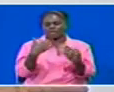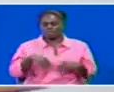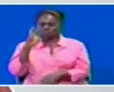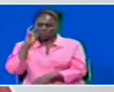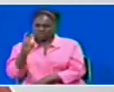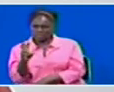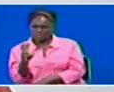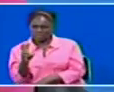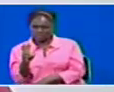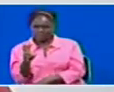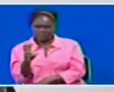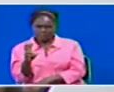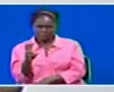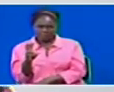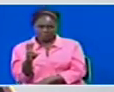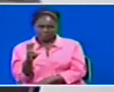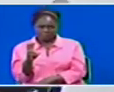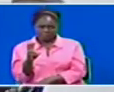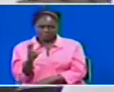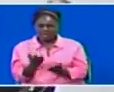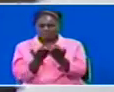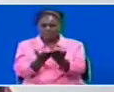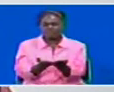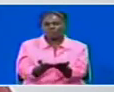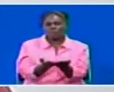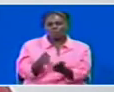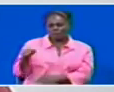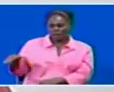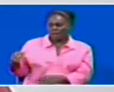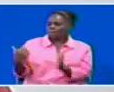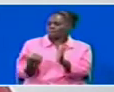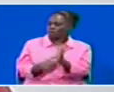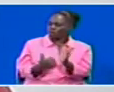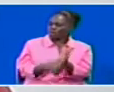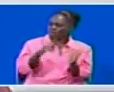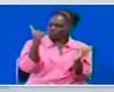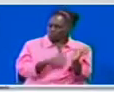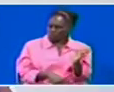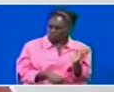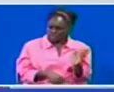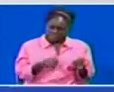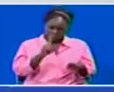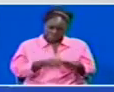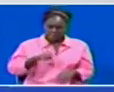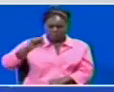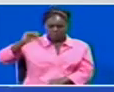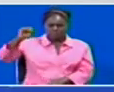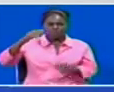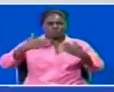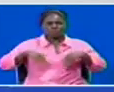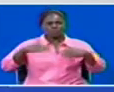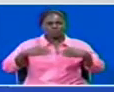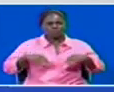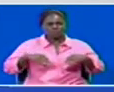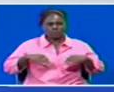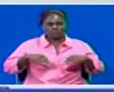this is what we demand. But it will demand. Be available, it should be available to Kenyans. So the problem we are having is when the politicians turn